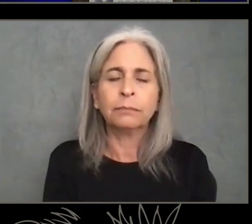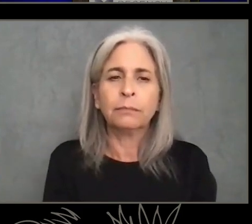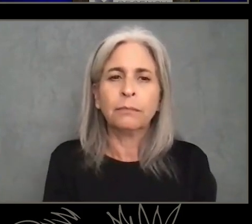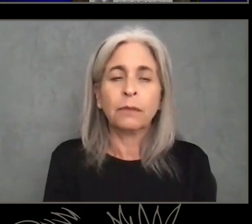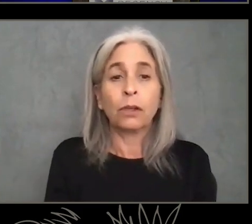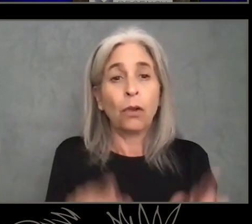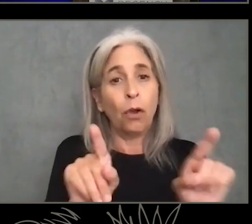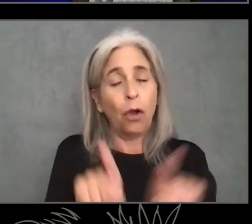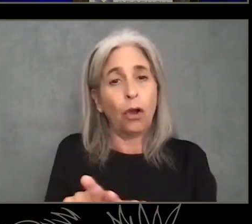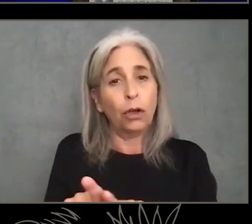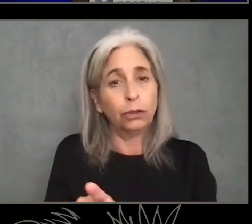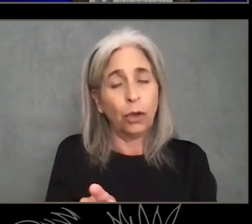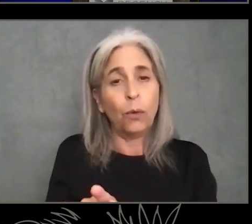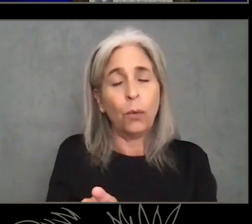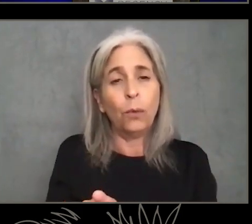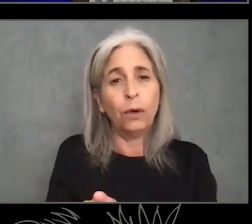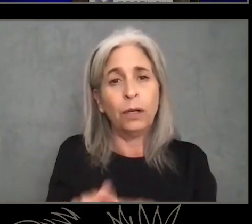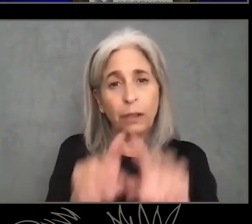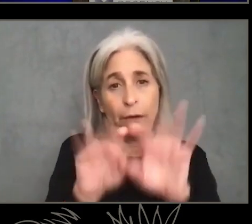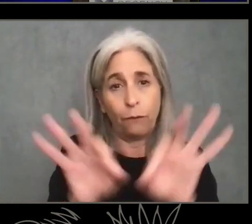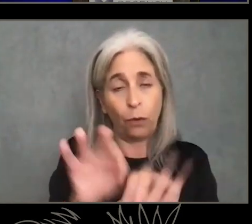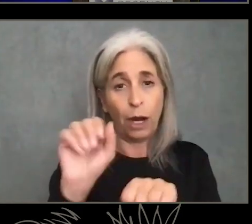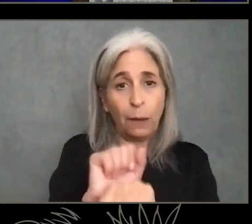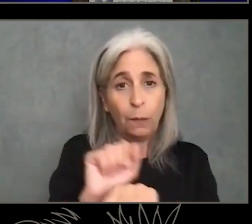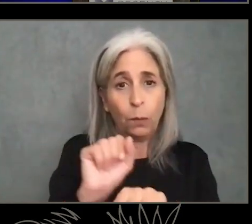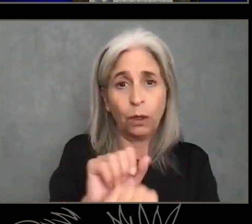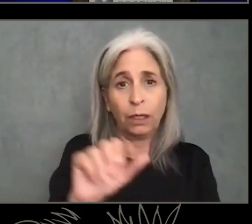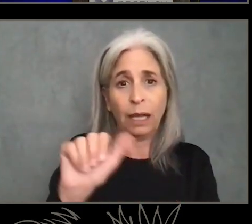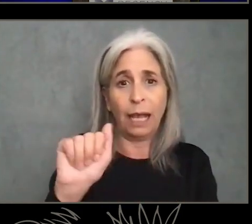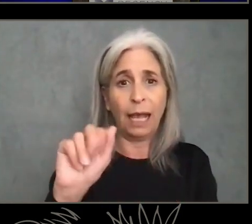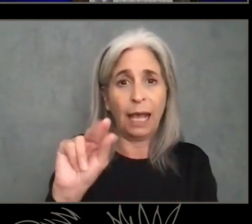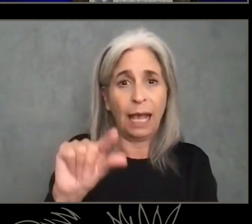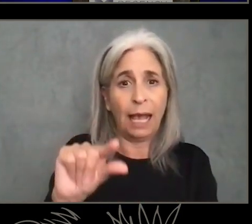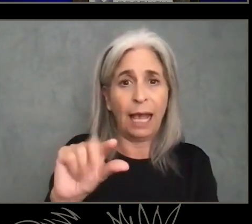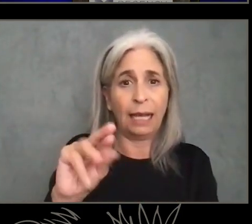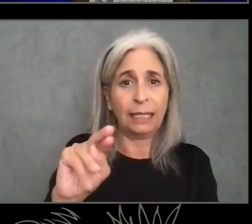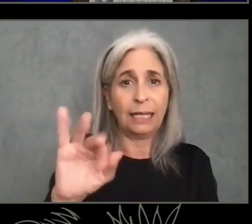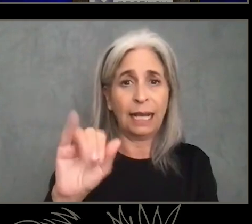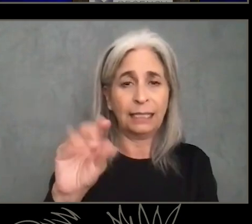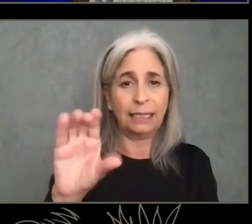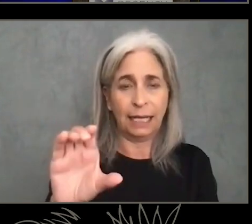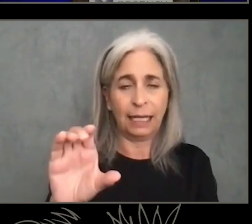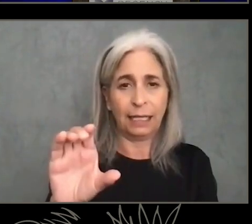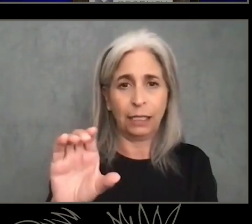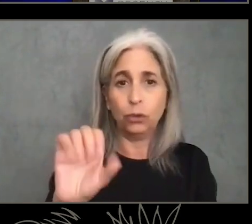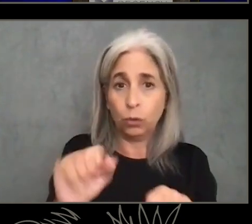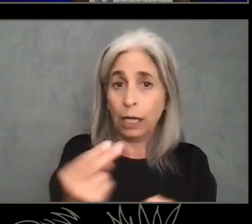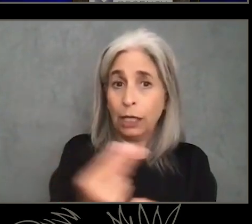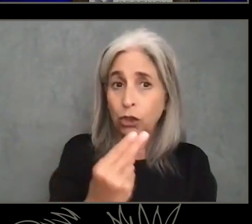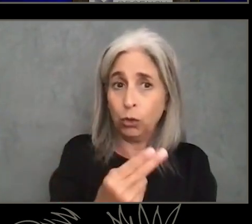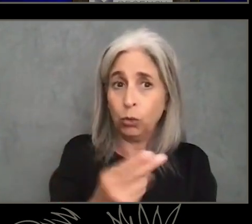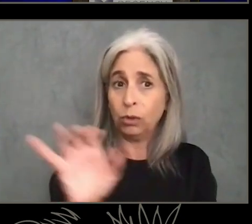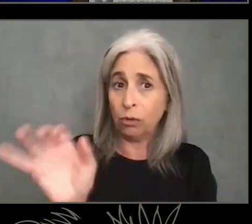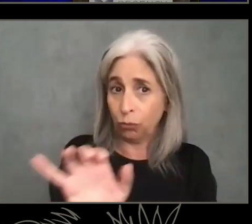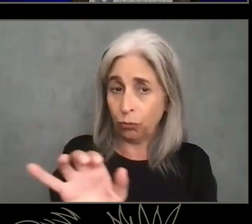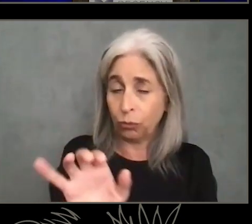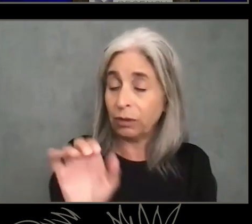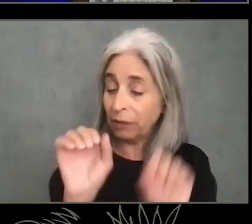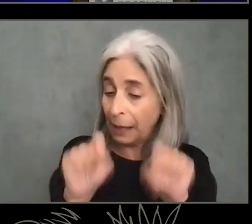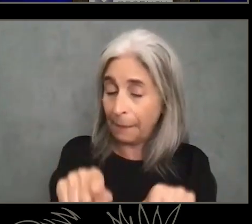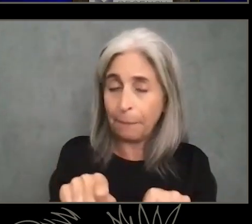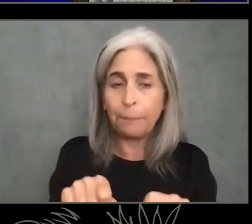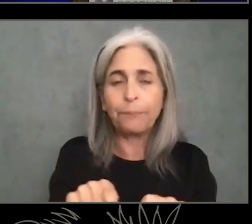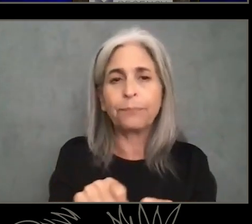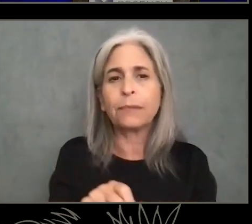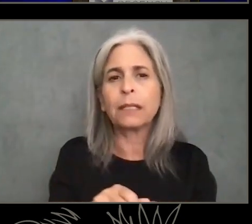There's also framework agnostic implementations there that we could take advantage of. And